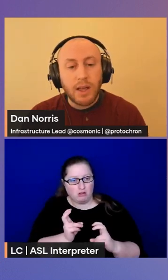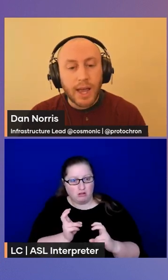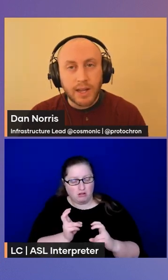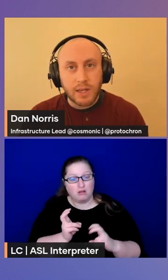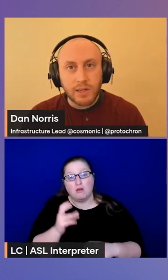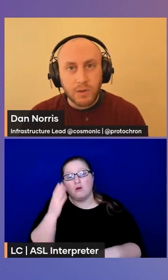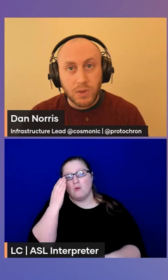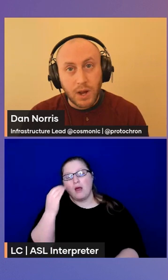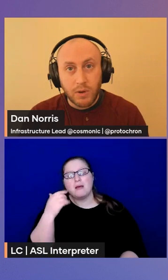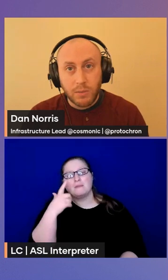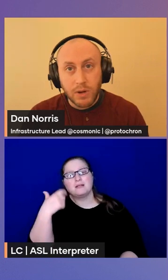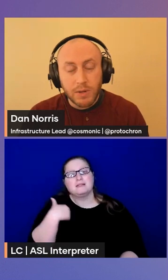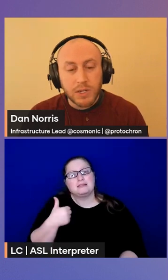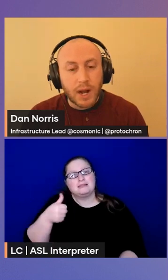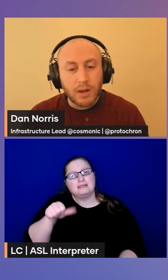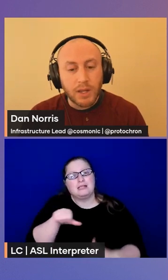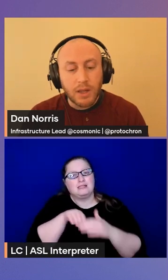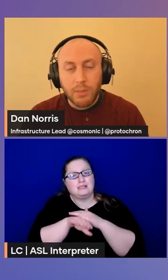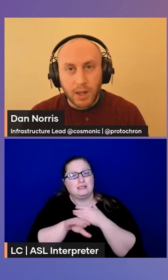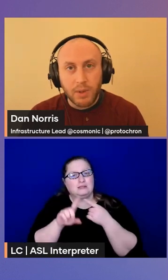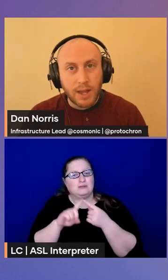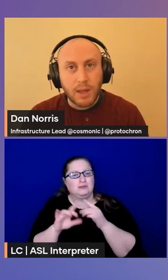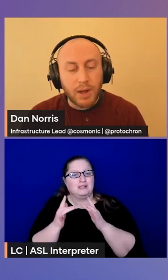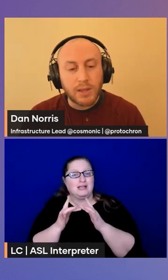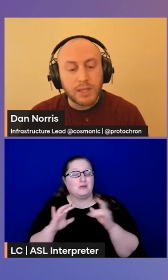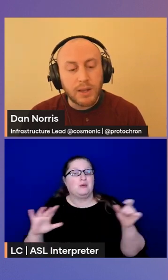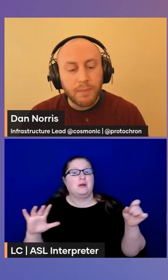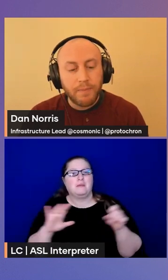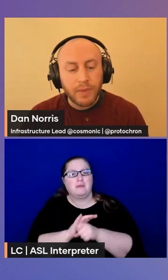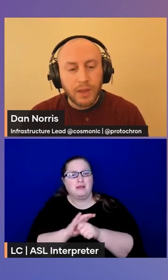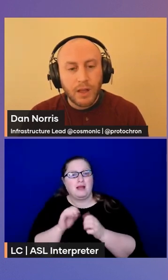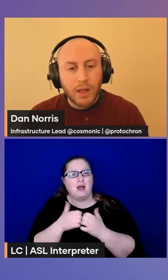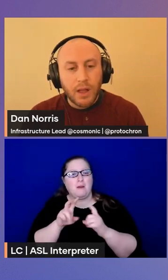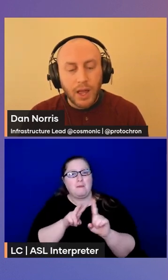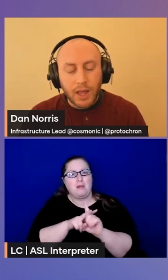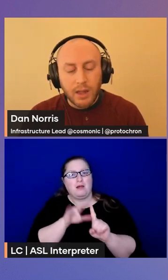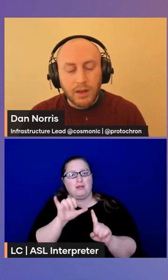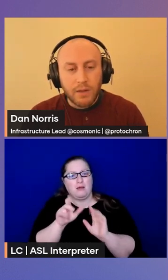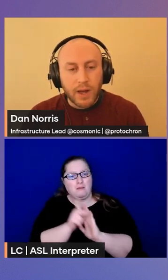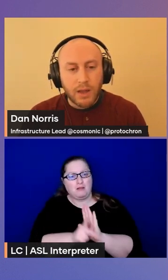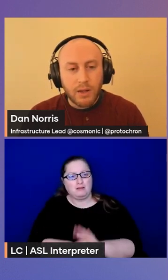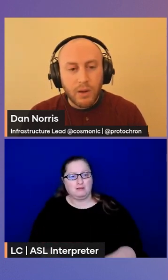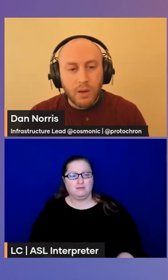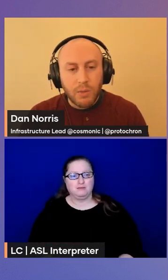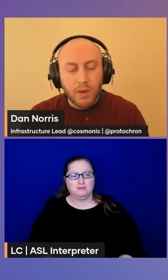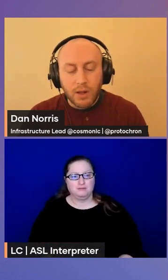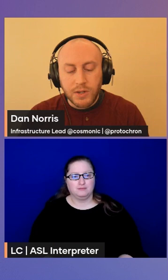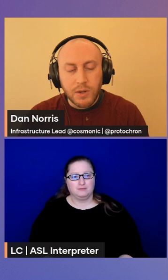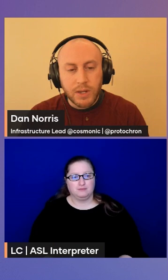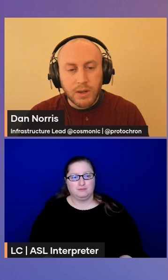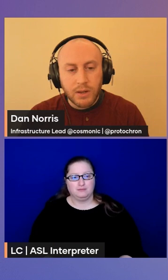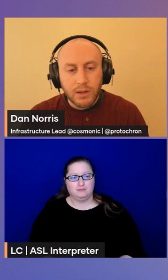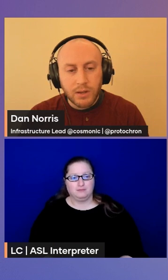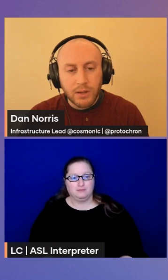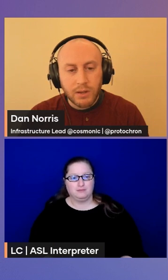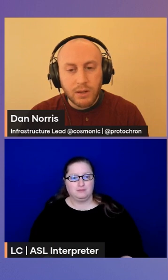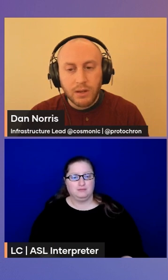it access to the network pretty much entirely by applying that policy. And if I undo